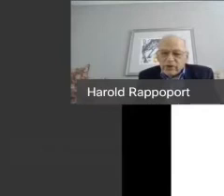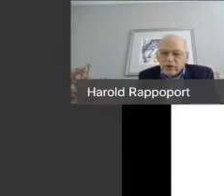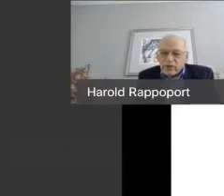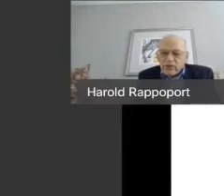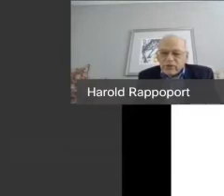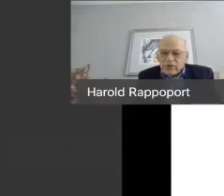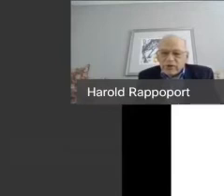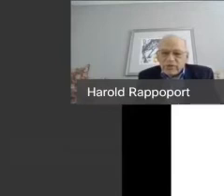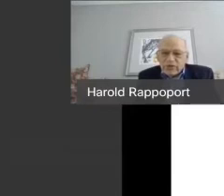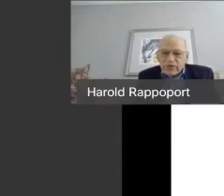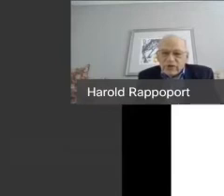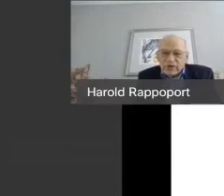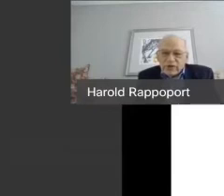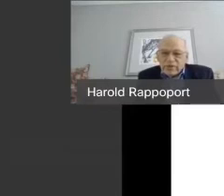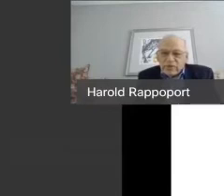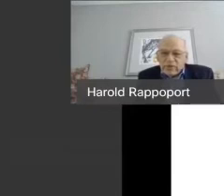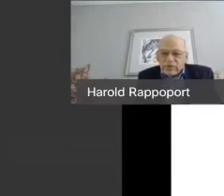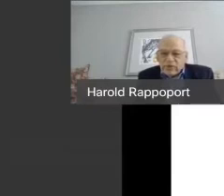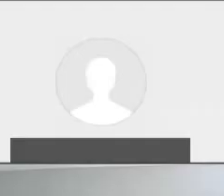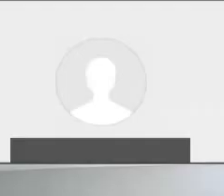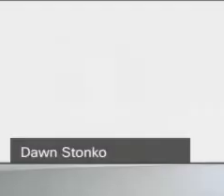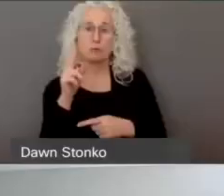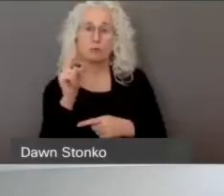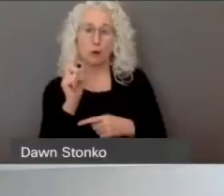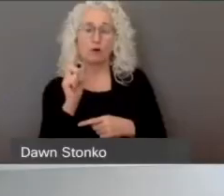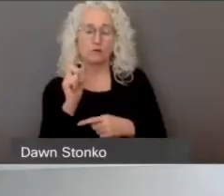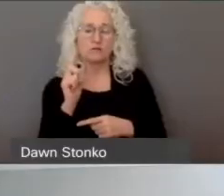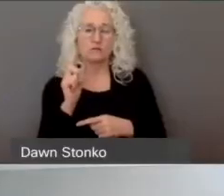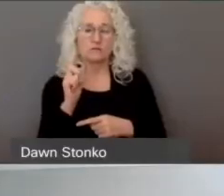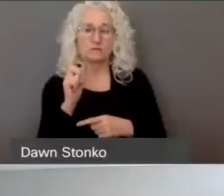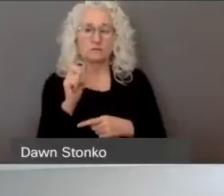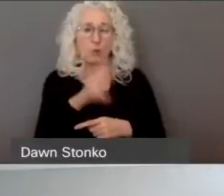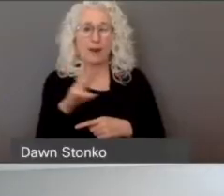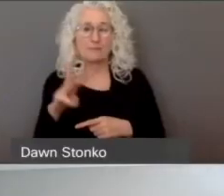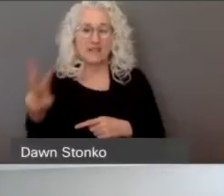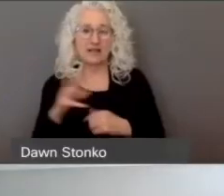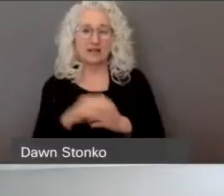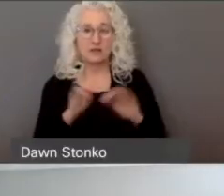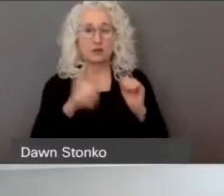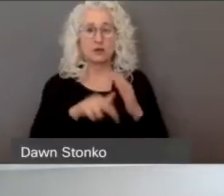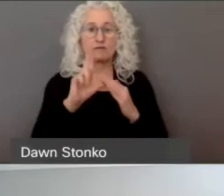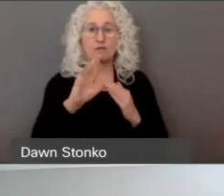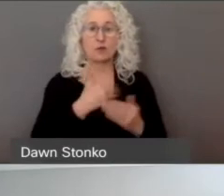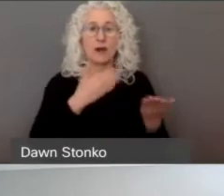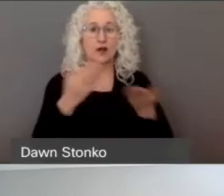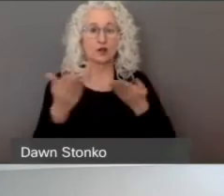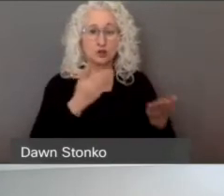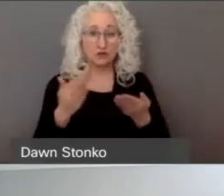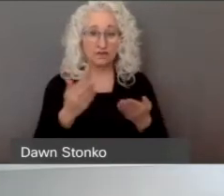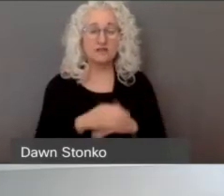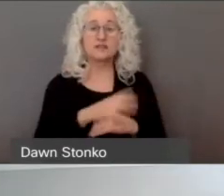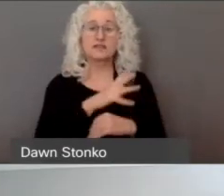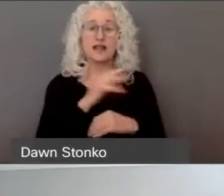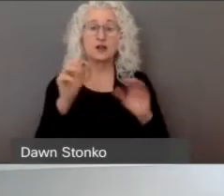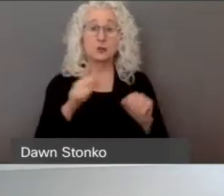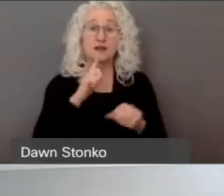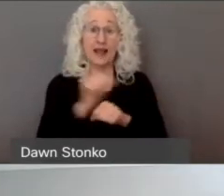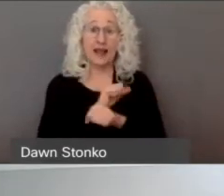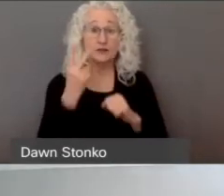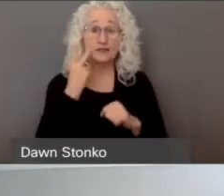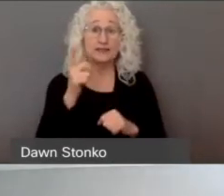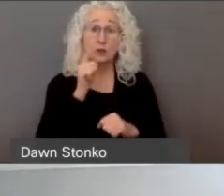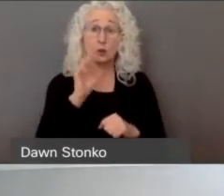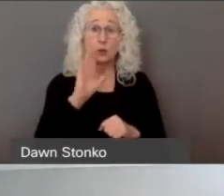greaterbaltimore.score.org website. You can review what our services are, and you can actually see who our